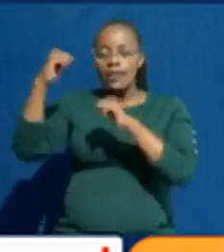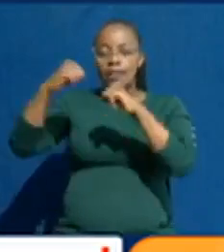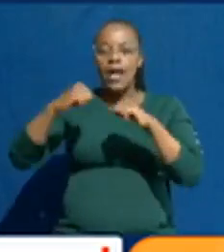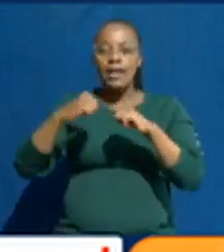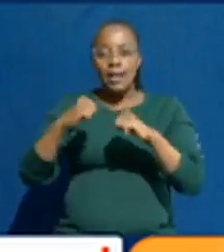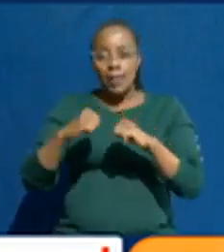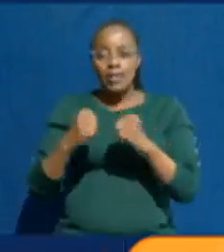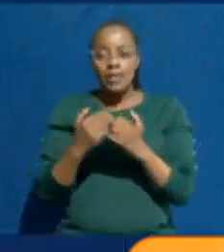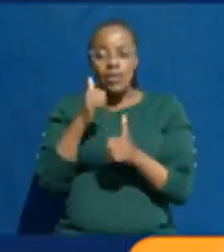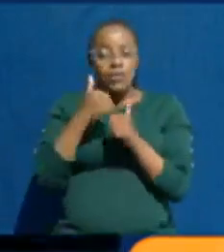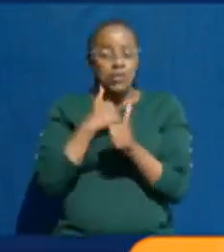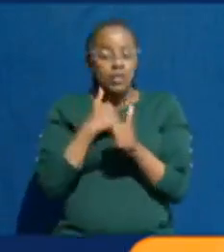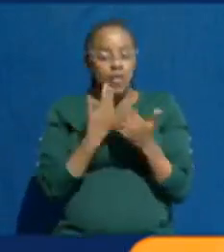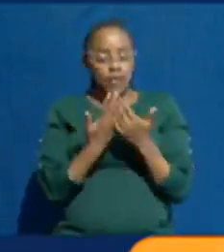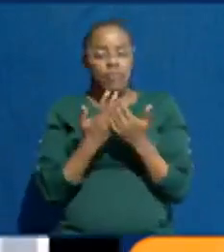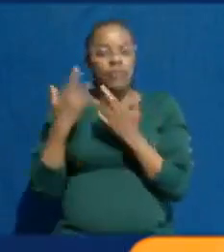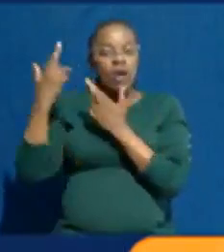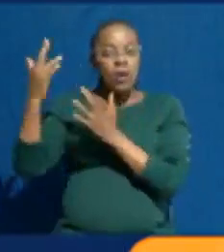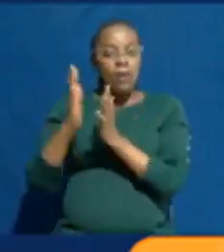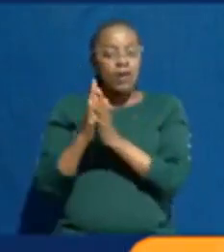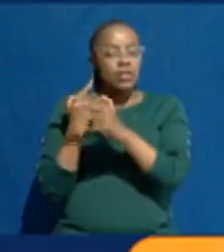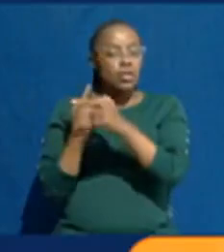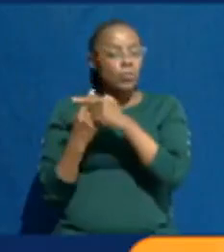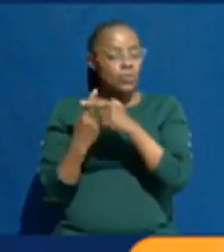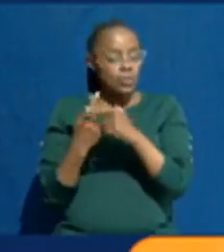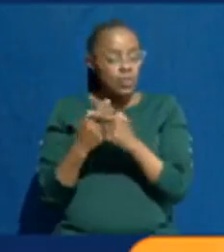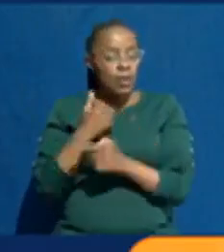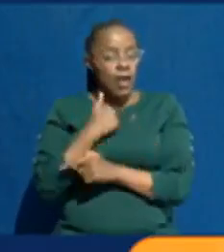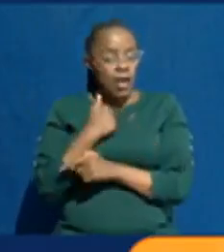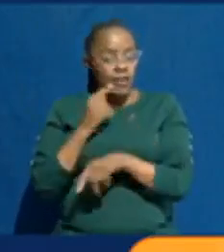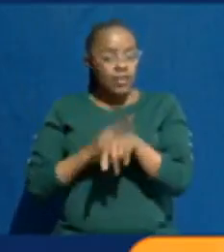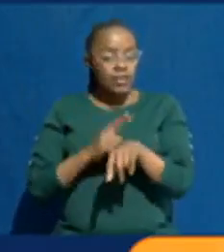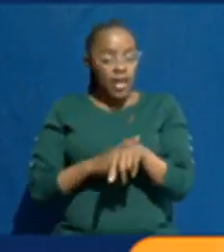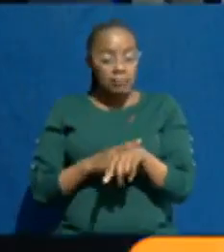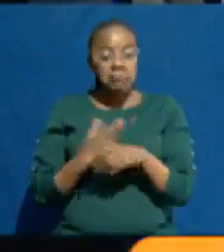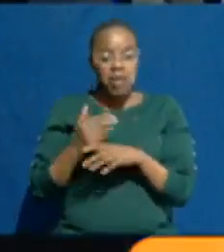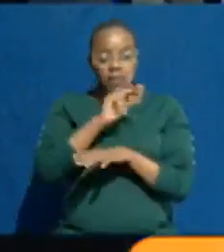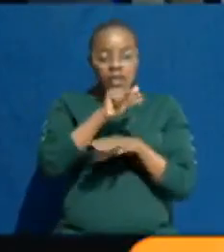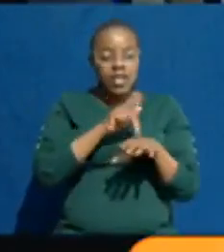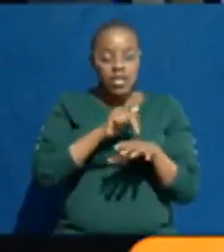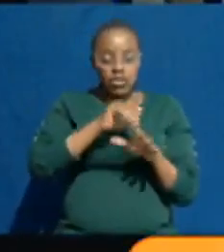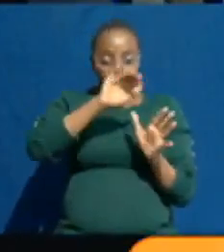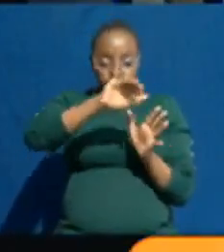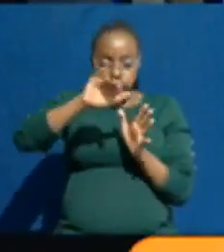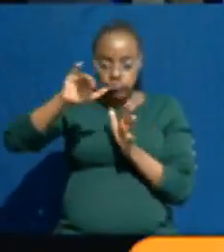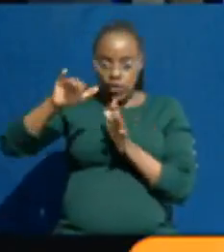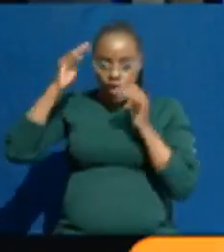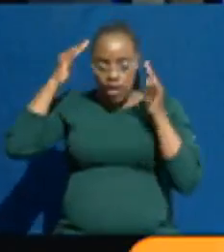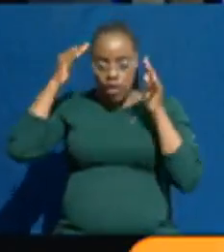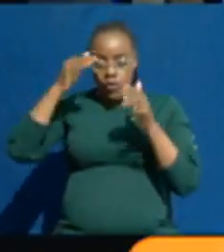A landmark moment of hope and optimism when nations put differences to one side for the common